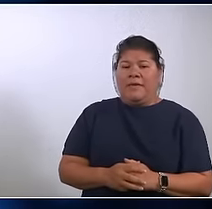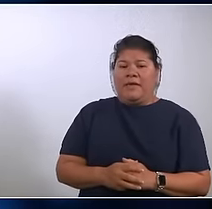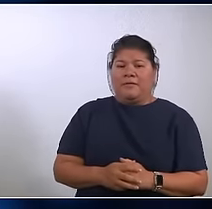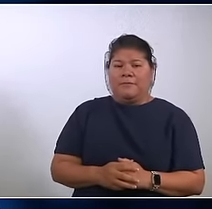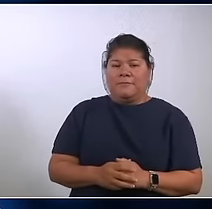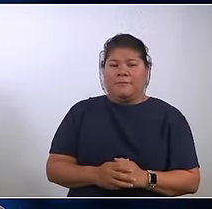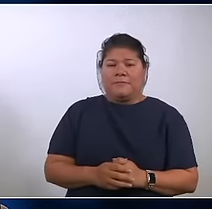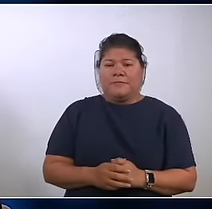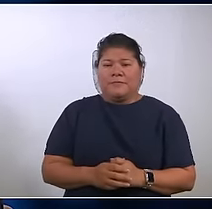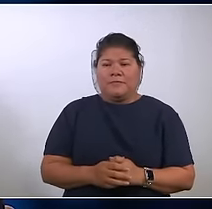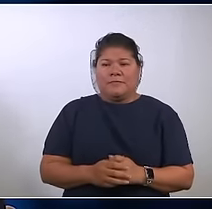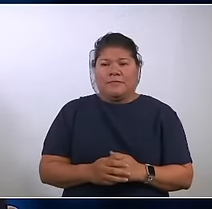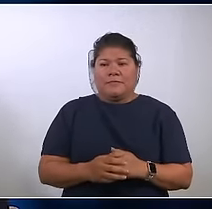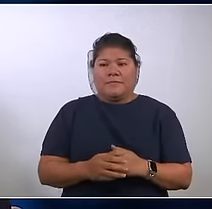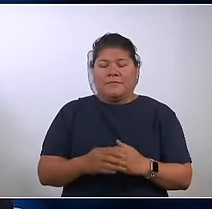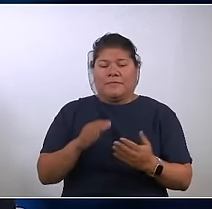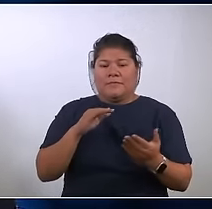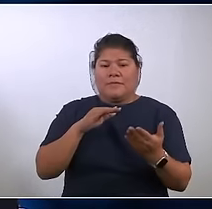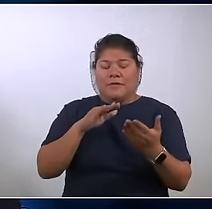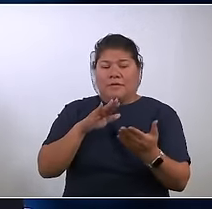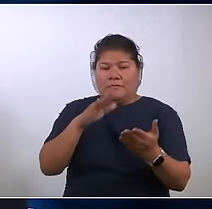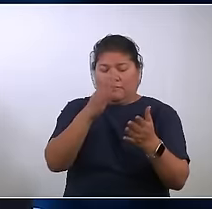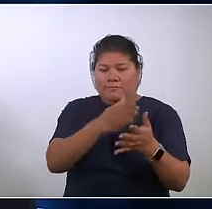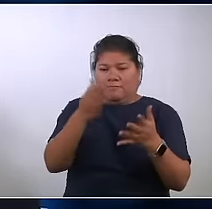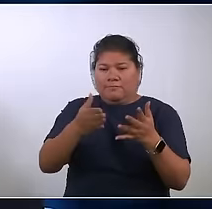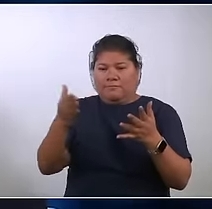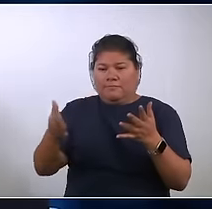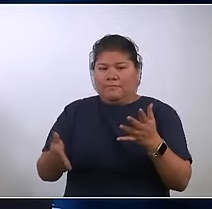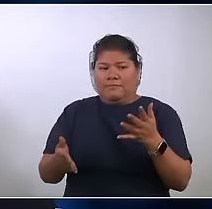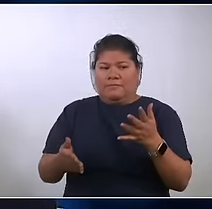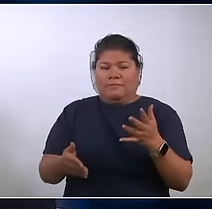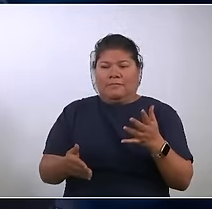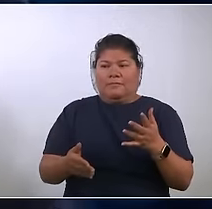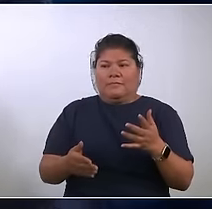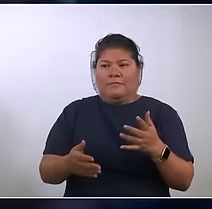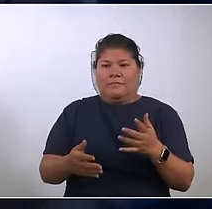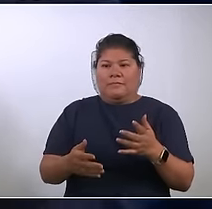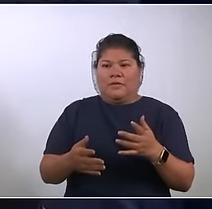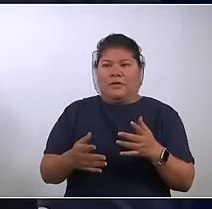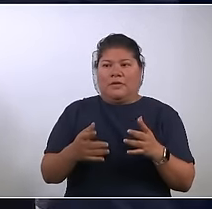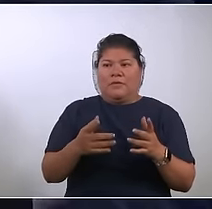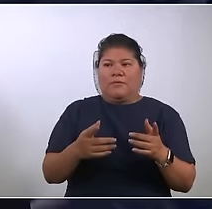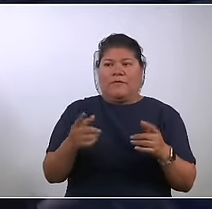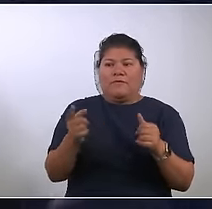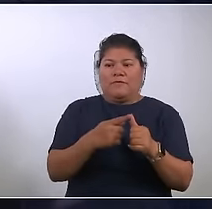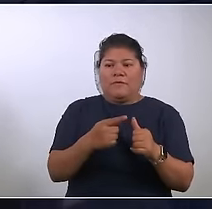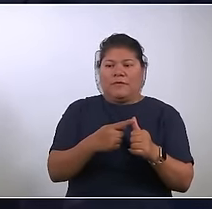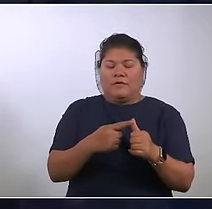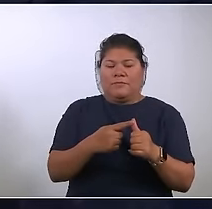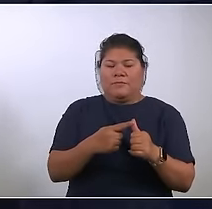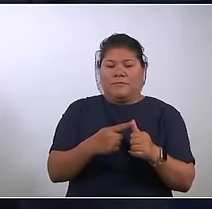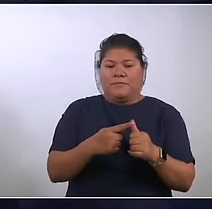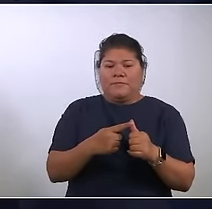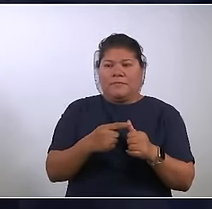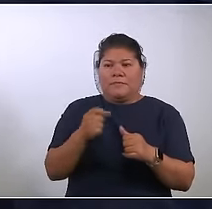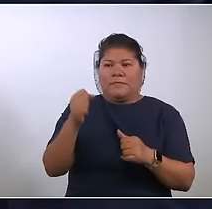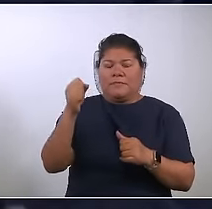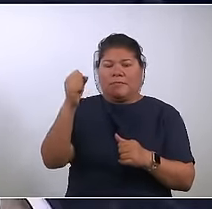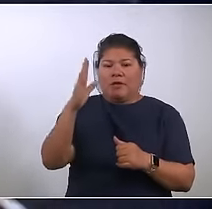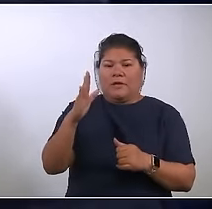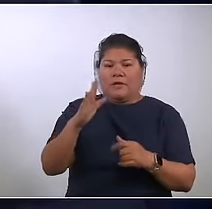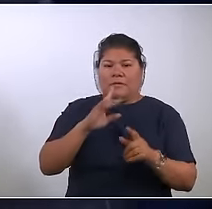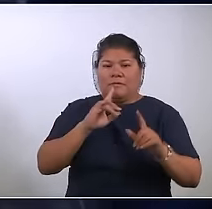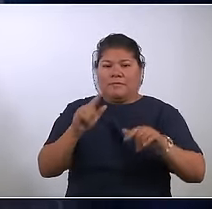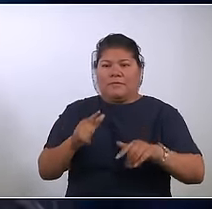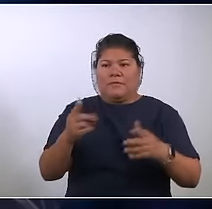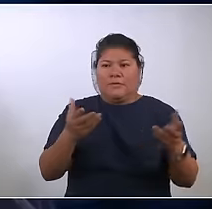Déjeme darles el orden. Let me give you the order. El orden es este. The order is this. Primero, first, Dios manda